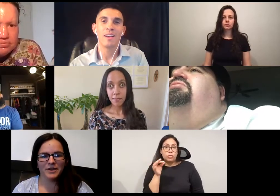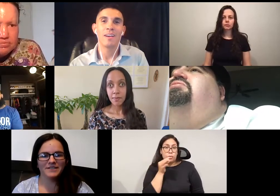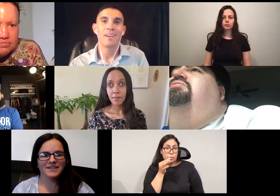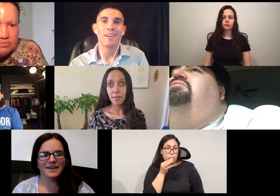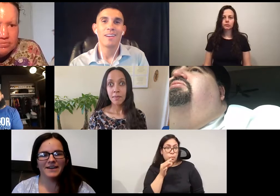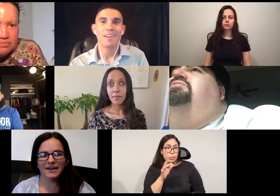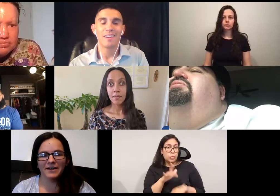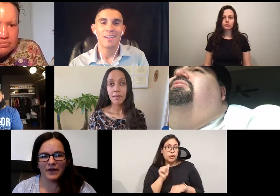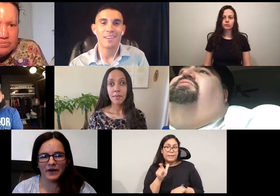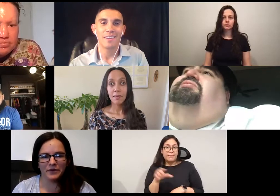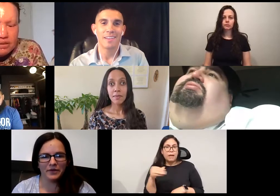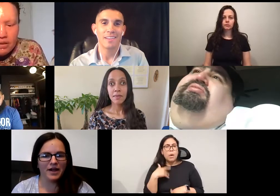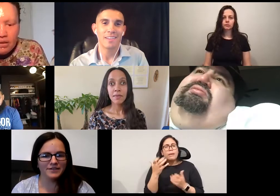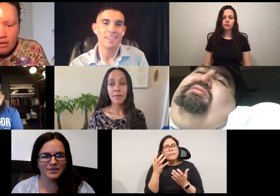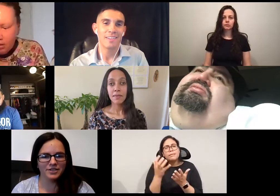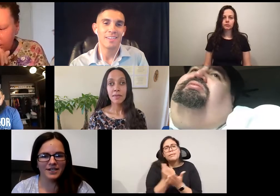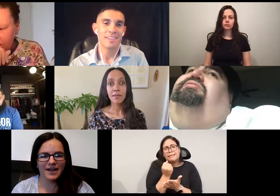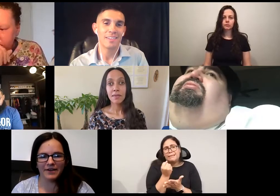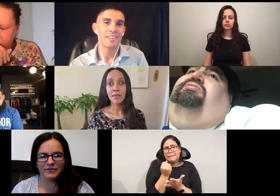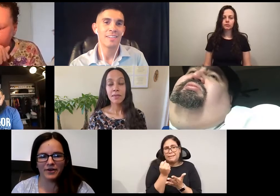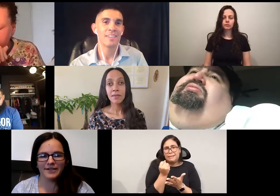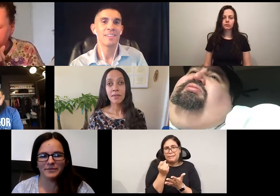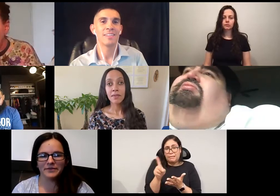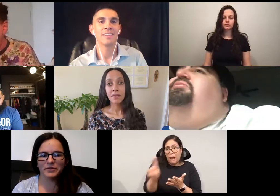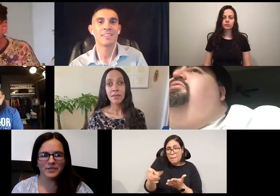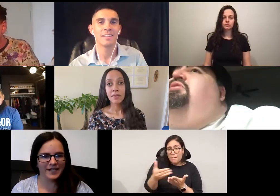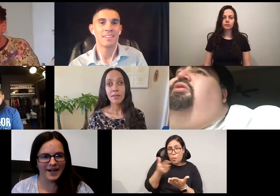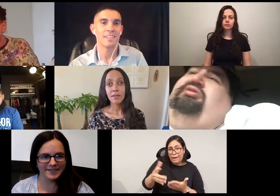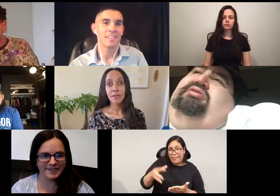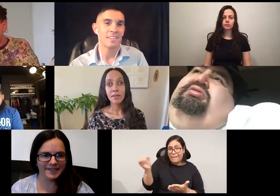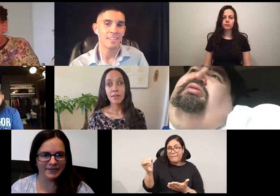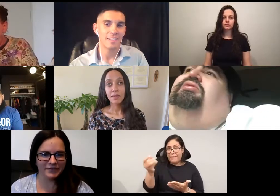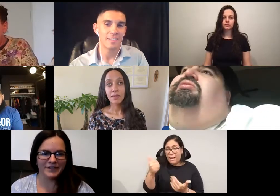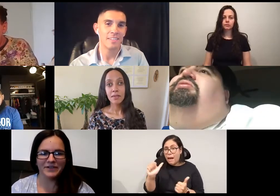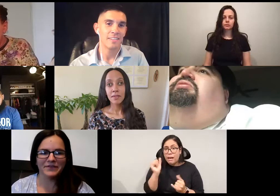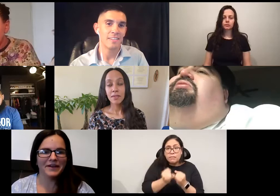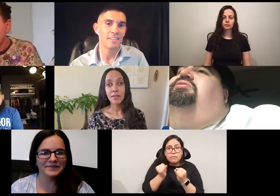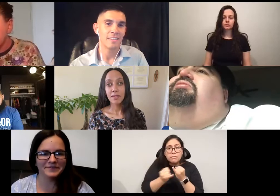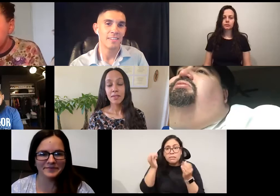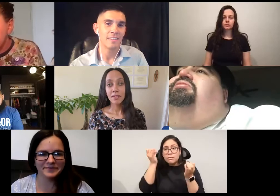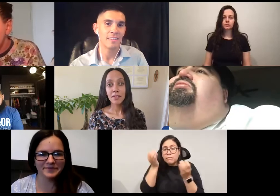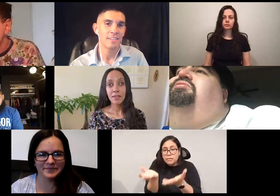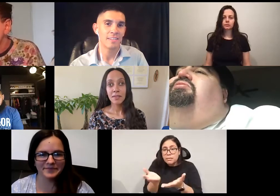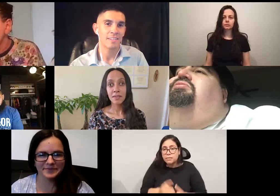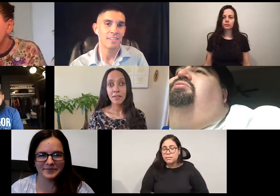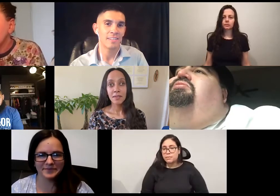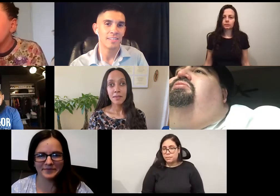I wanted to get any final thoughts that she had for us before she has to leave for the evening.